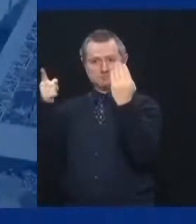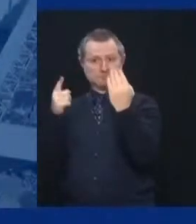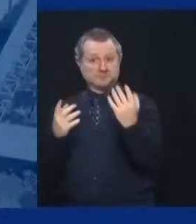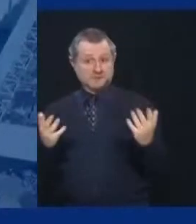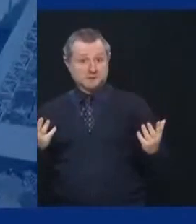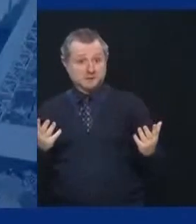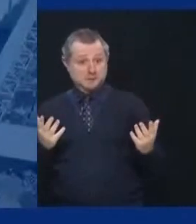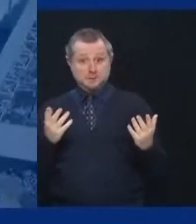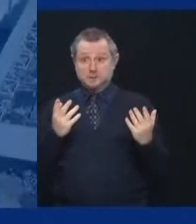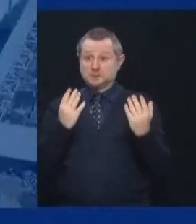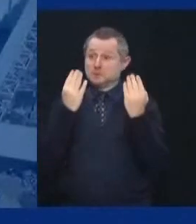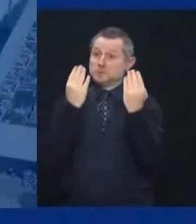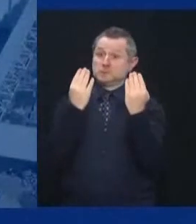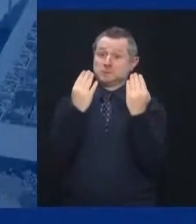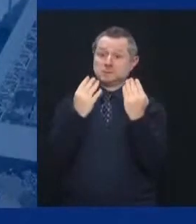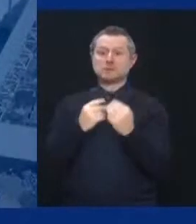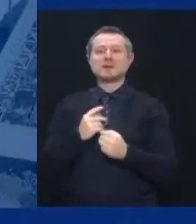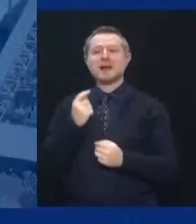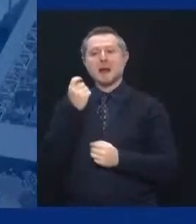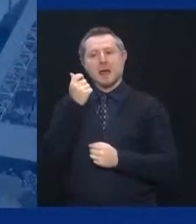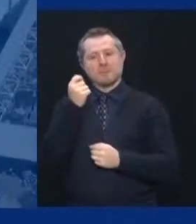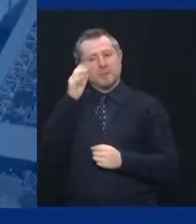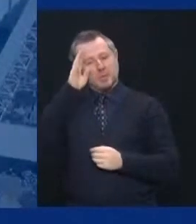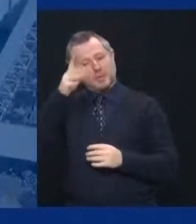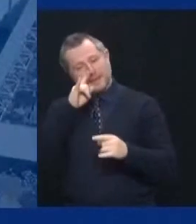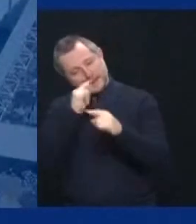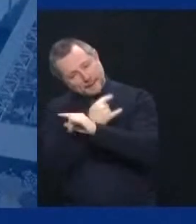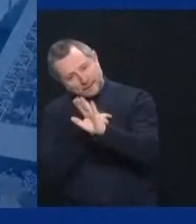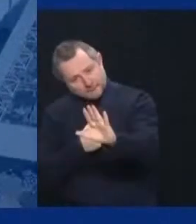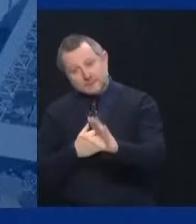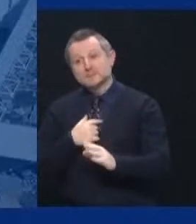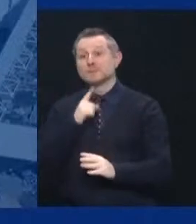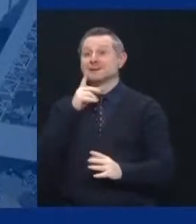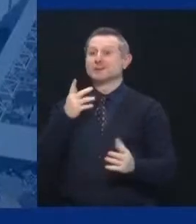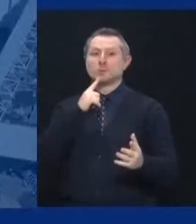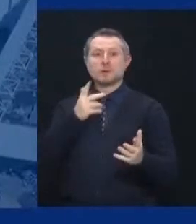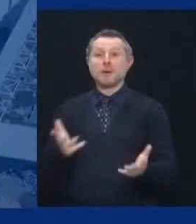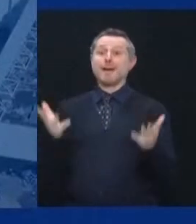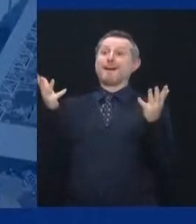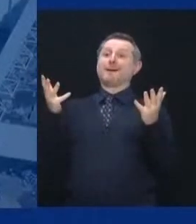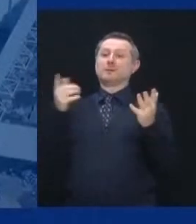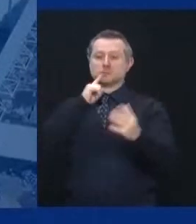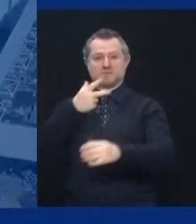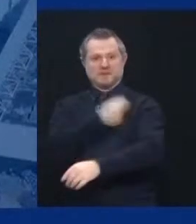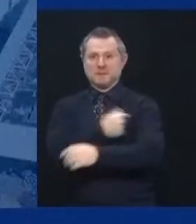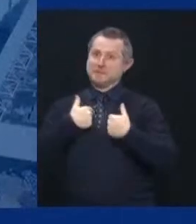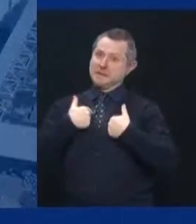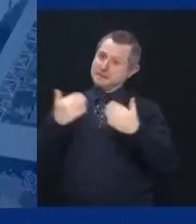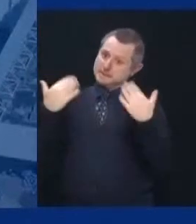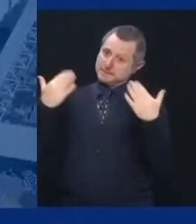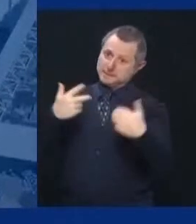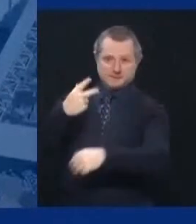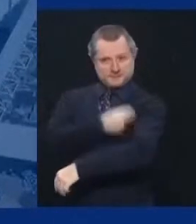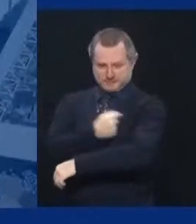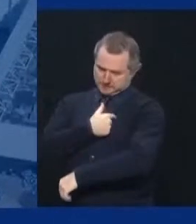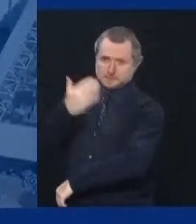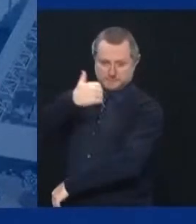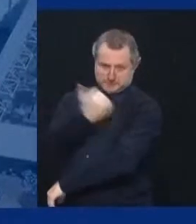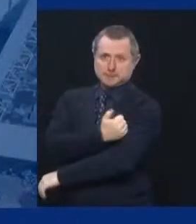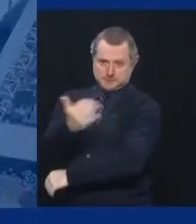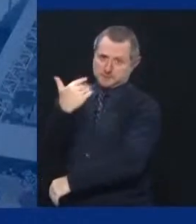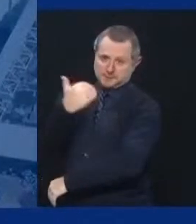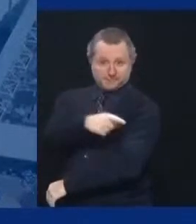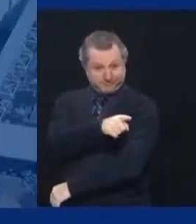this big. That's what the Commissioner was saying. And Robert Mujica has a slightly dour look on his face. That was after the state deficit